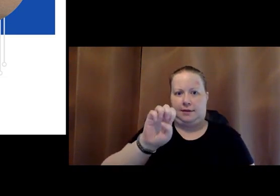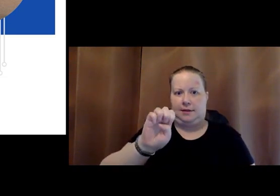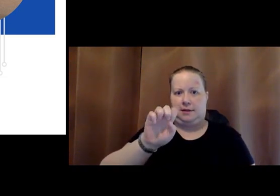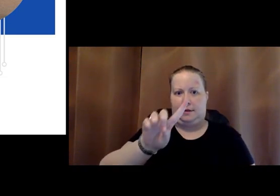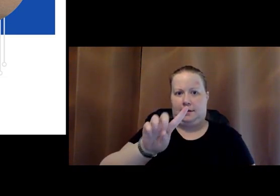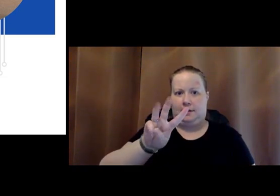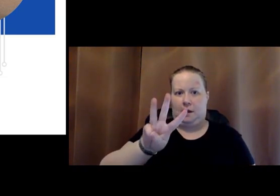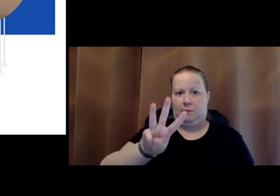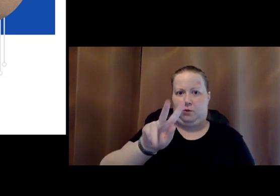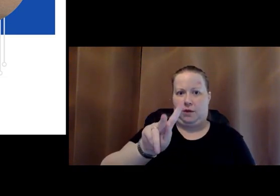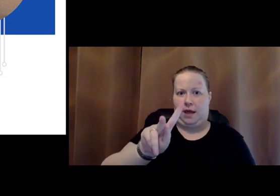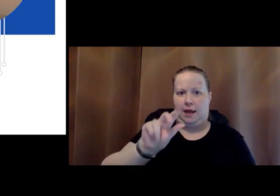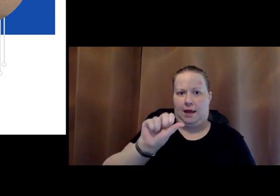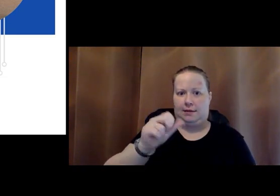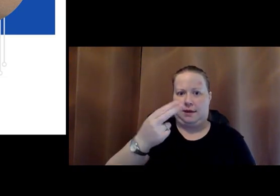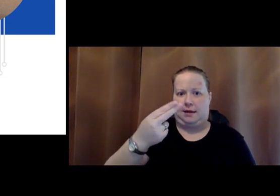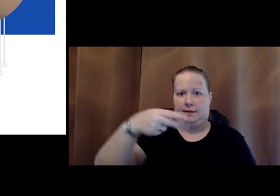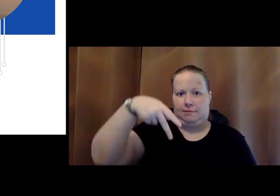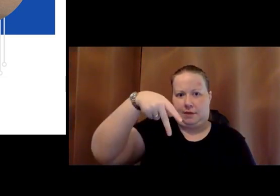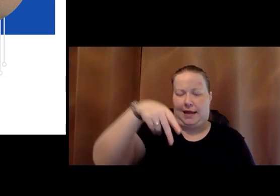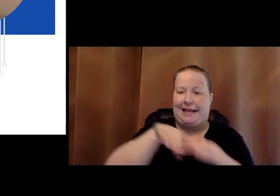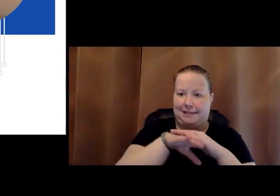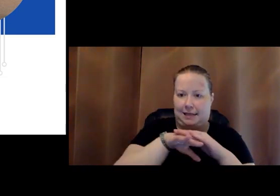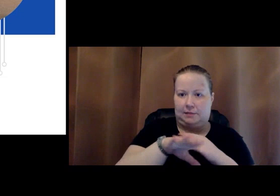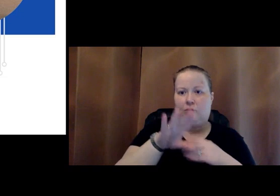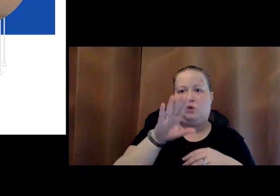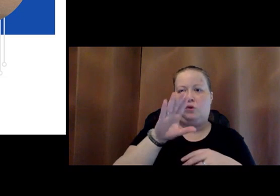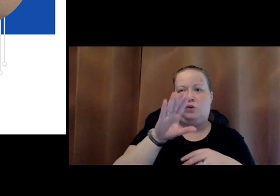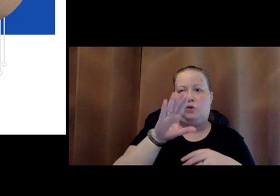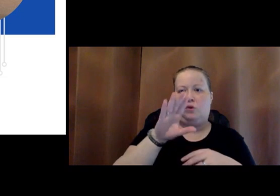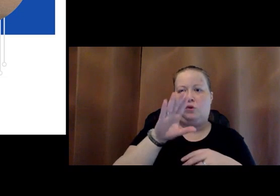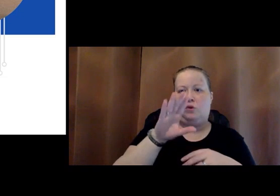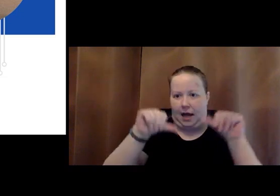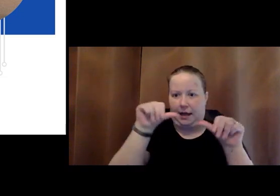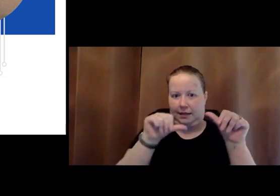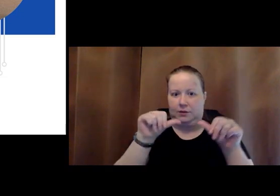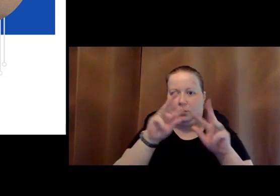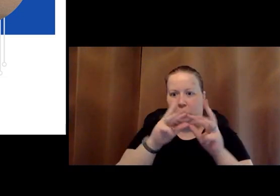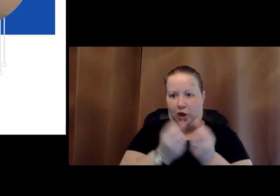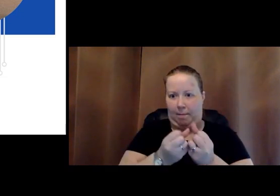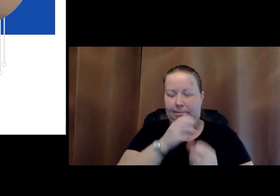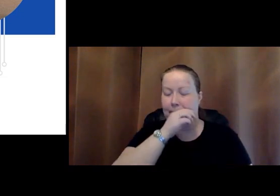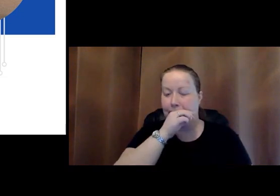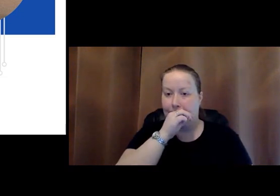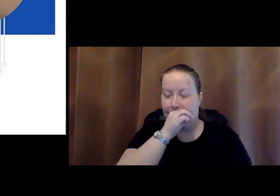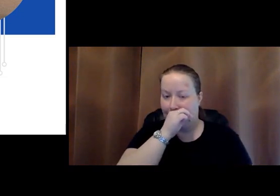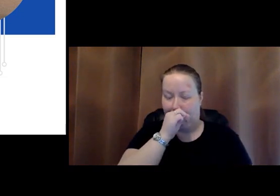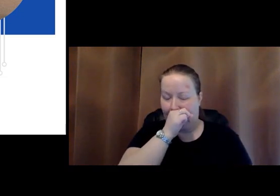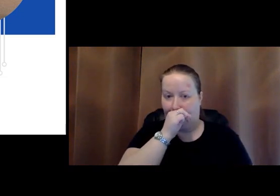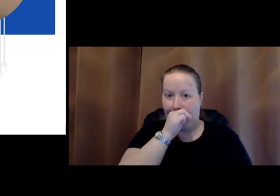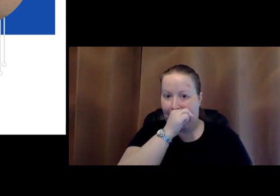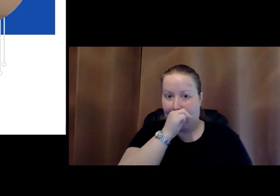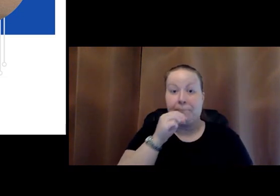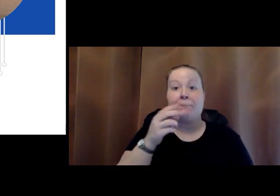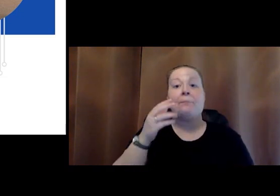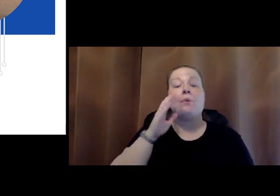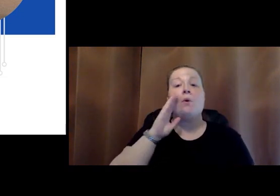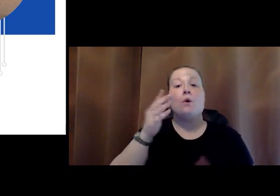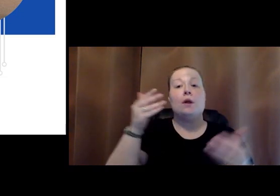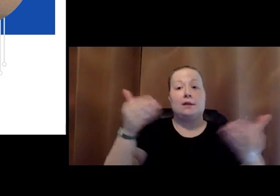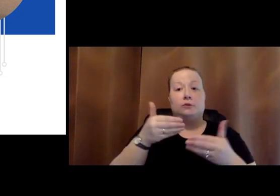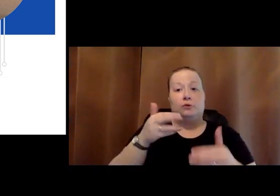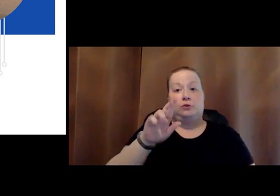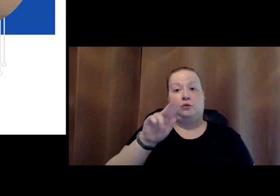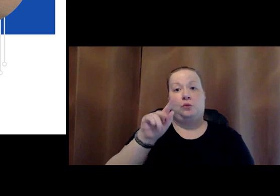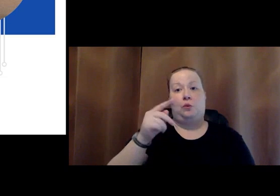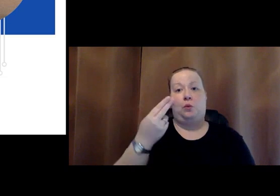ACSEDWKSHP, Accessible Computer Science Ed Workshop. Okay, without any further ado, I'd like to introduce Ruth Farmer.